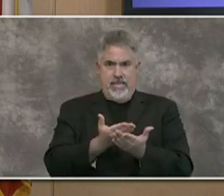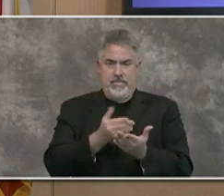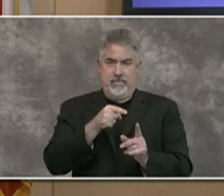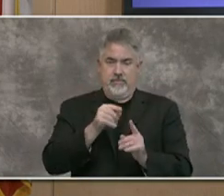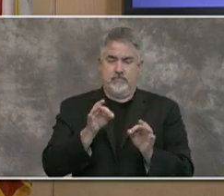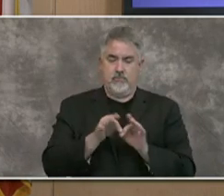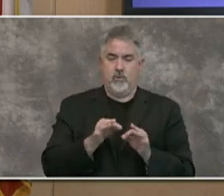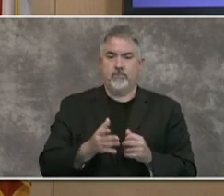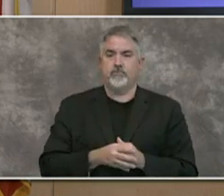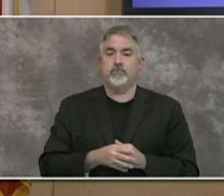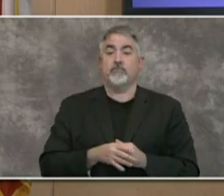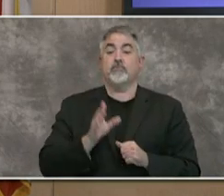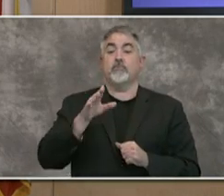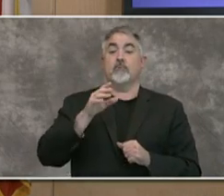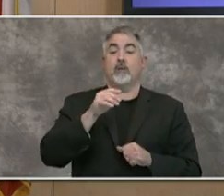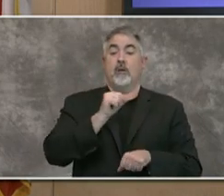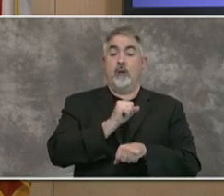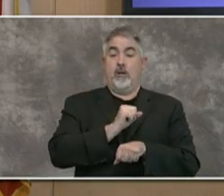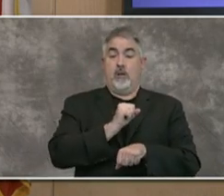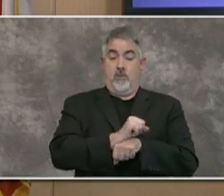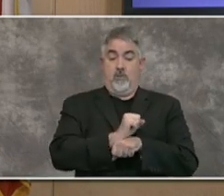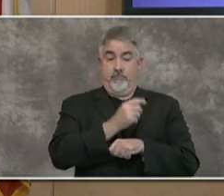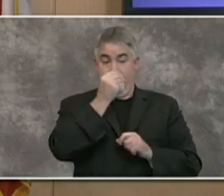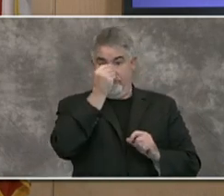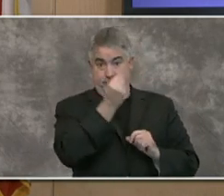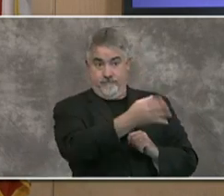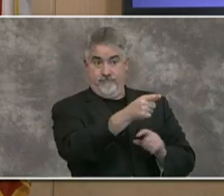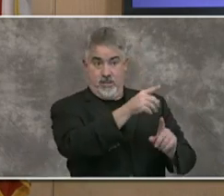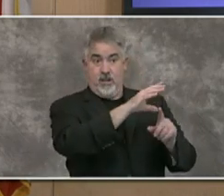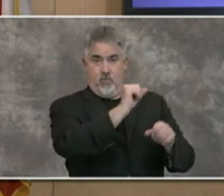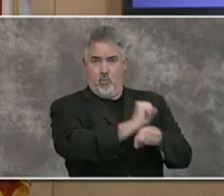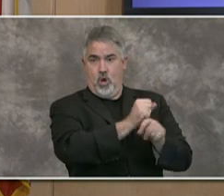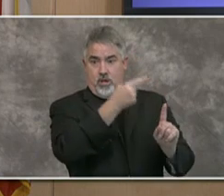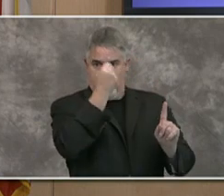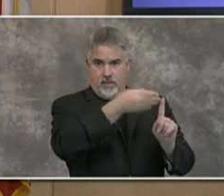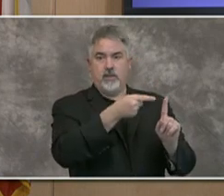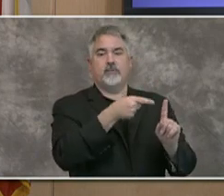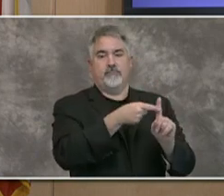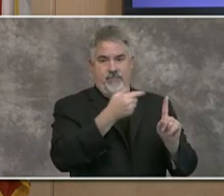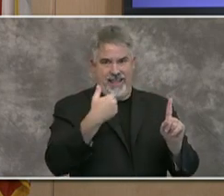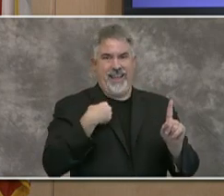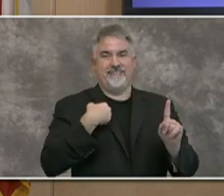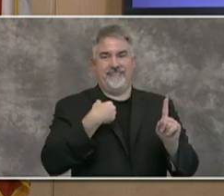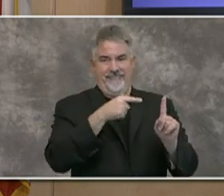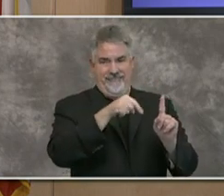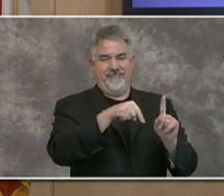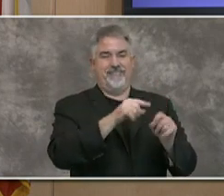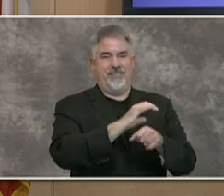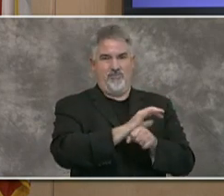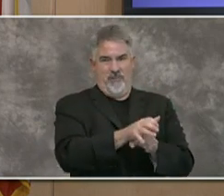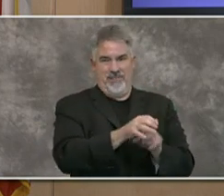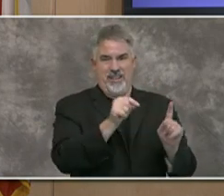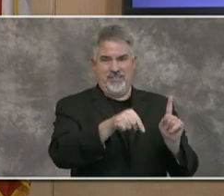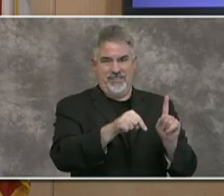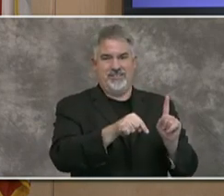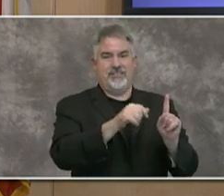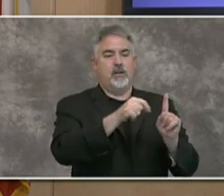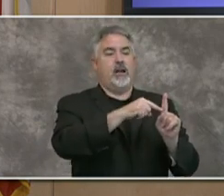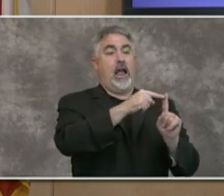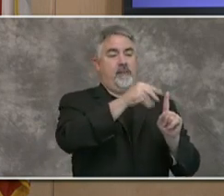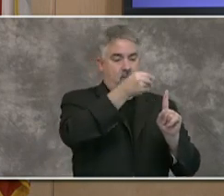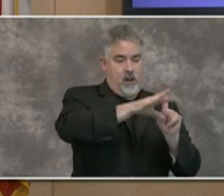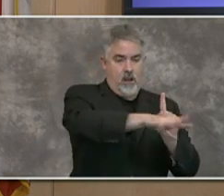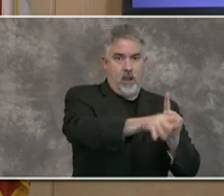notification to employees about a single case of COVID-19, and the